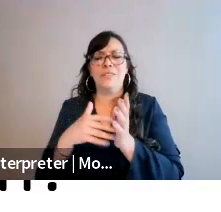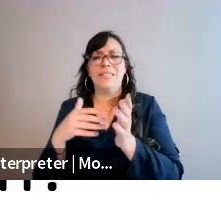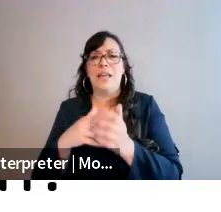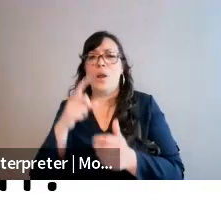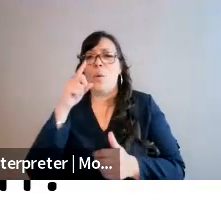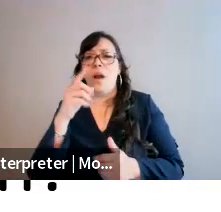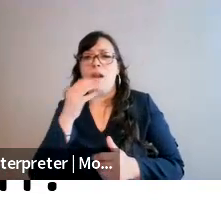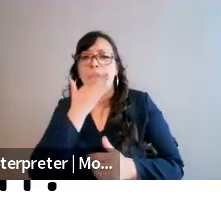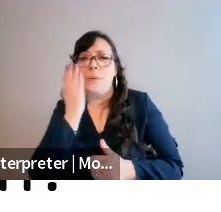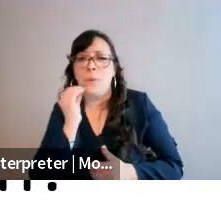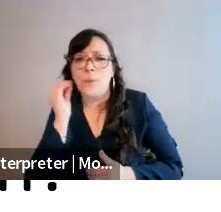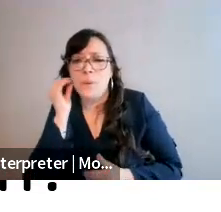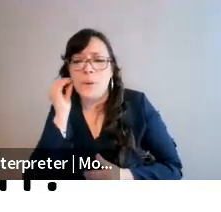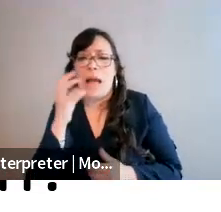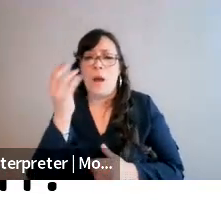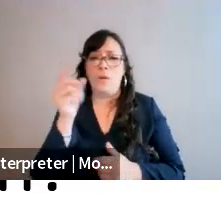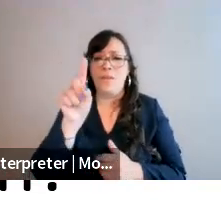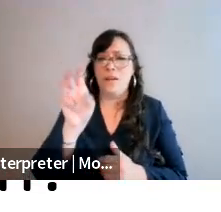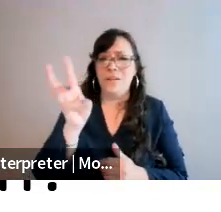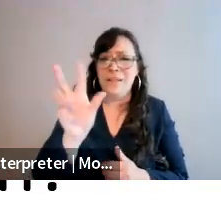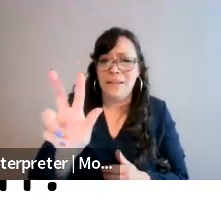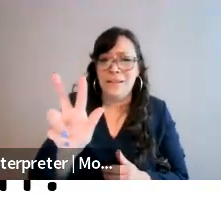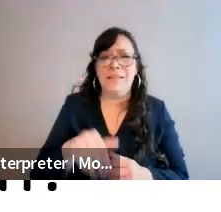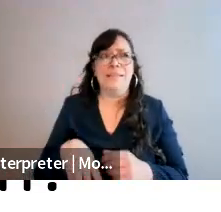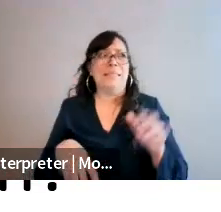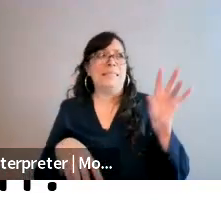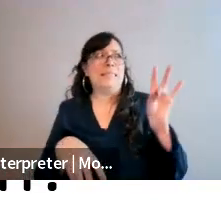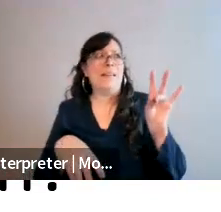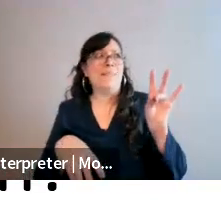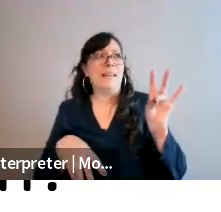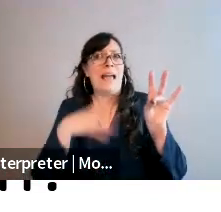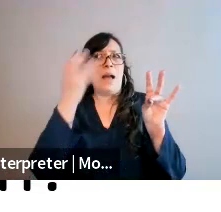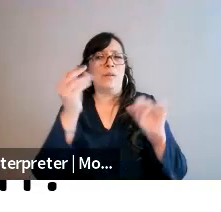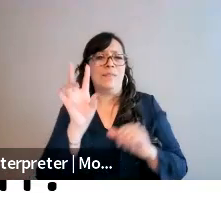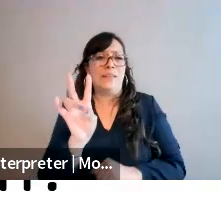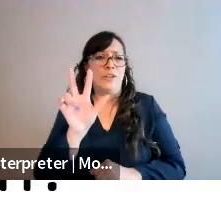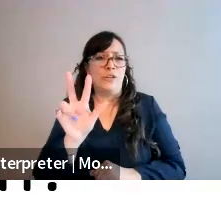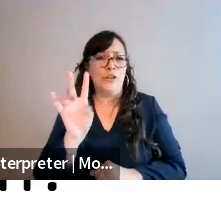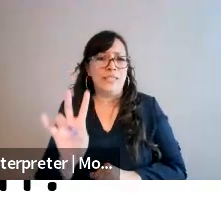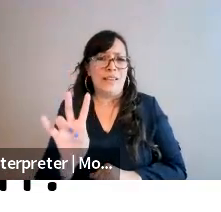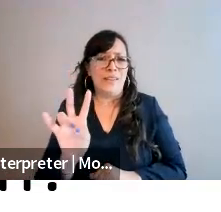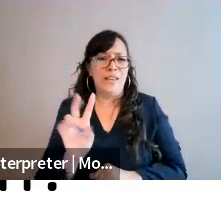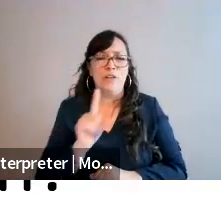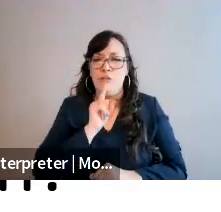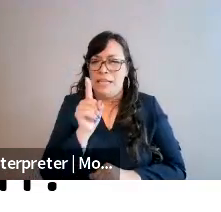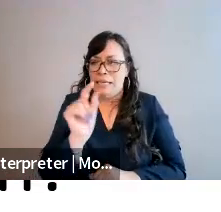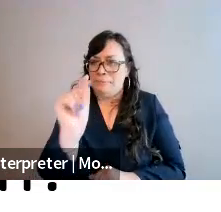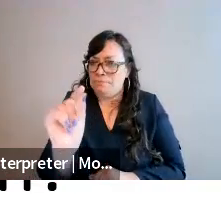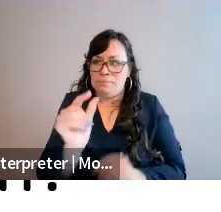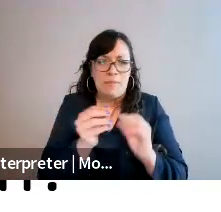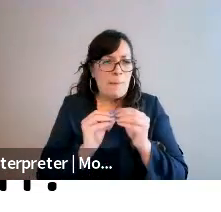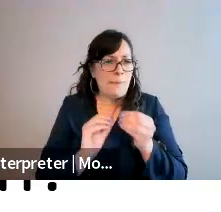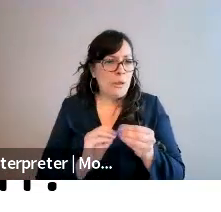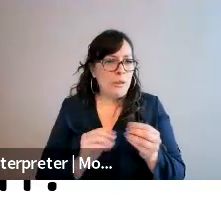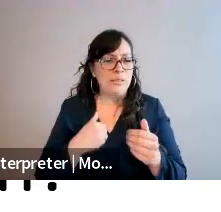homeless person out of 163, seven out of 737. So very, very tiny numbers of people